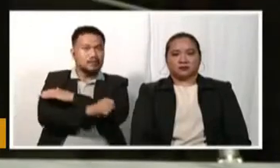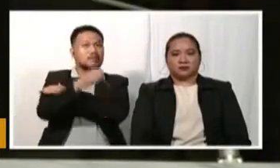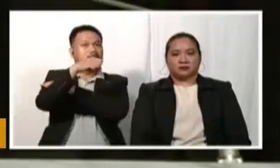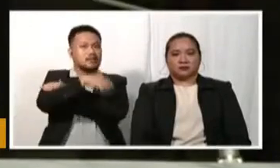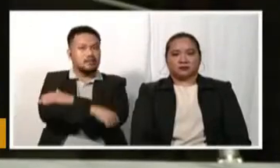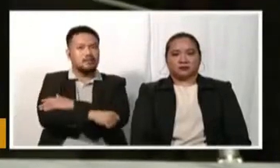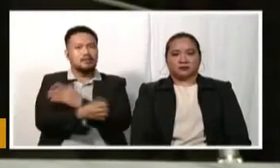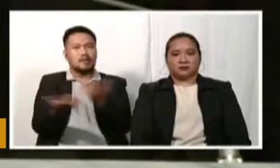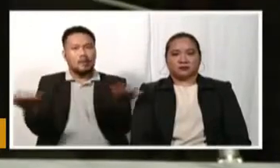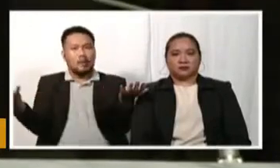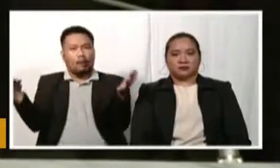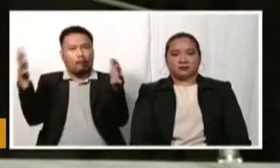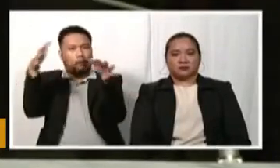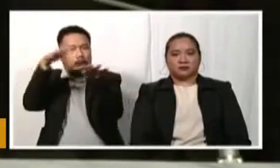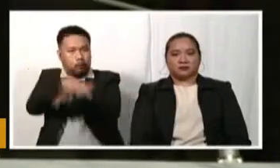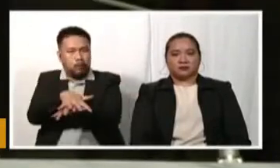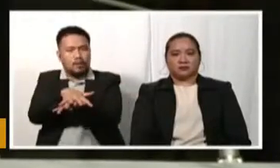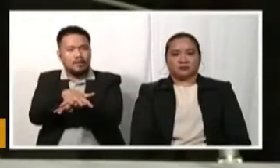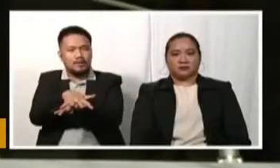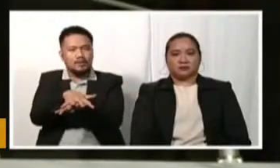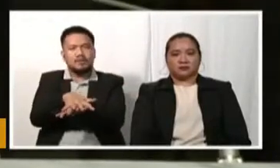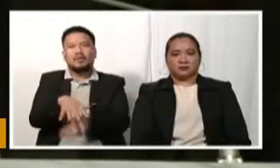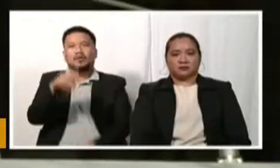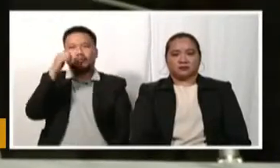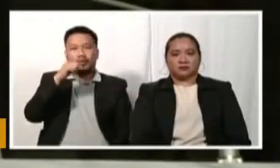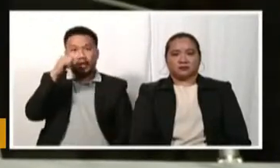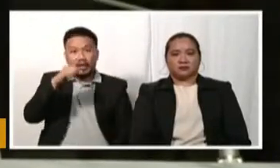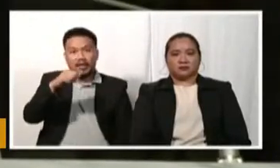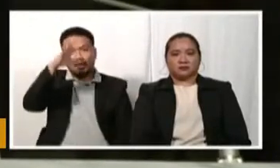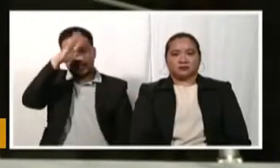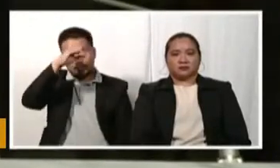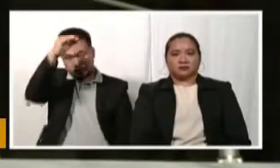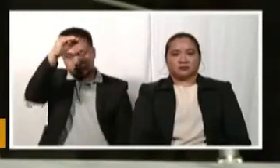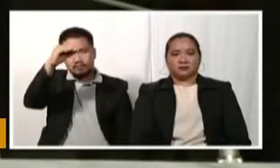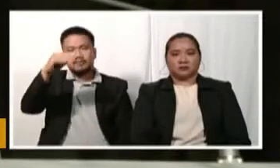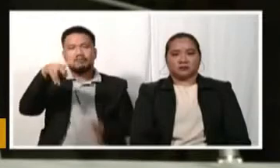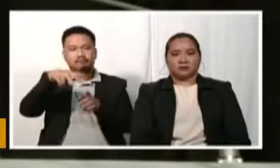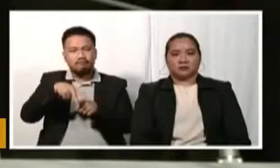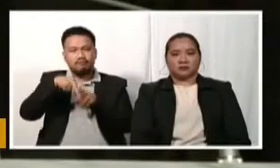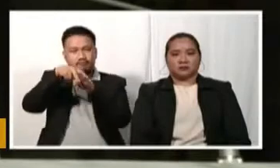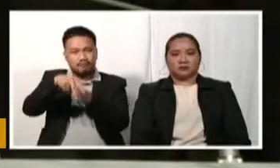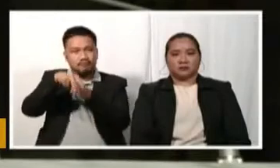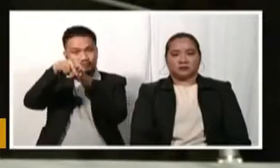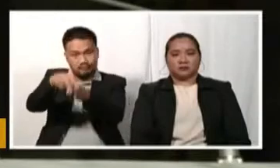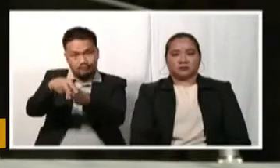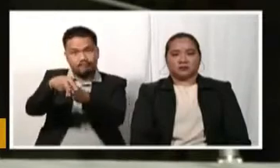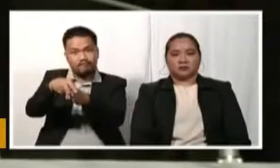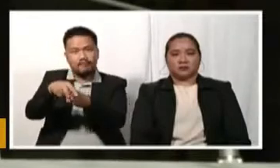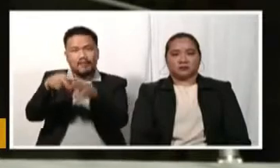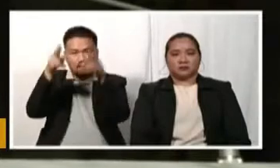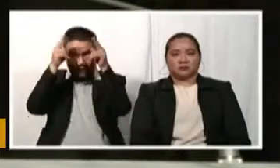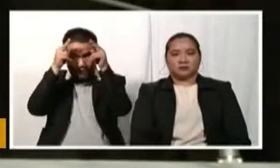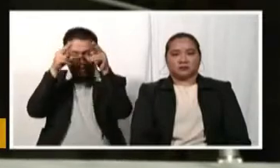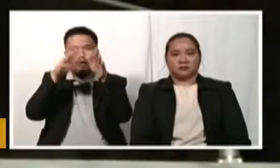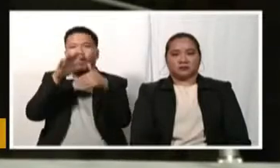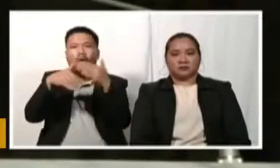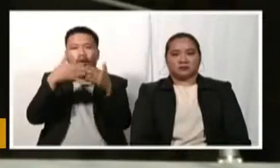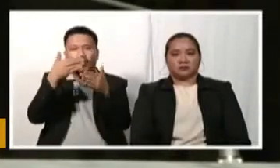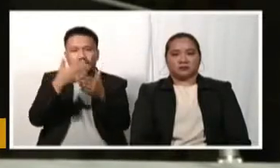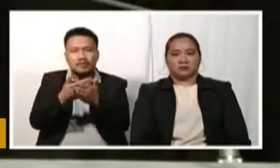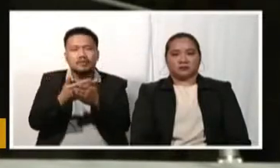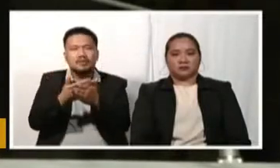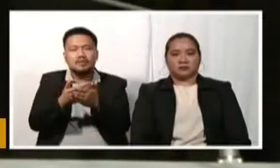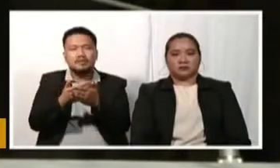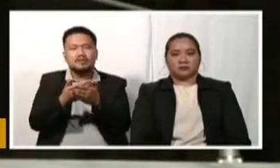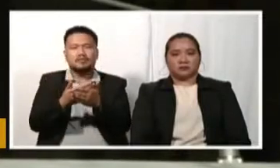it covered the chariots and charioteers of Pharaoh's whole army, which had